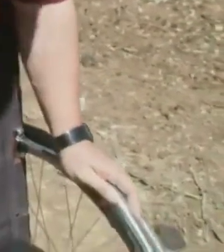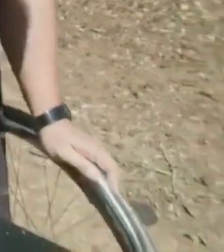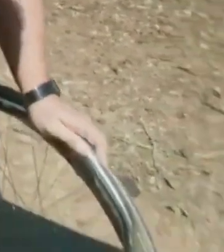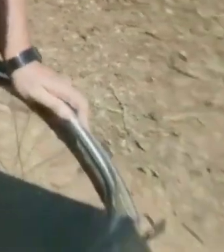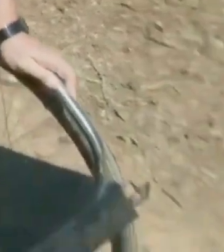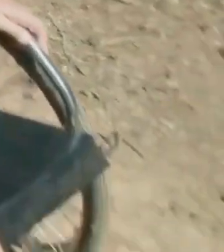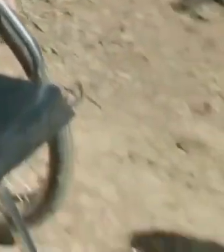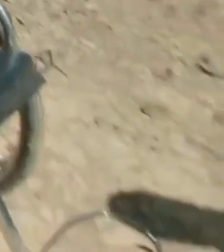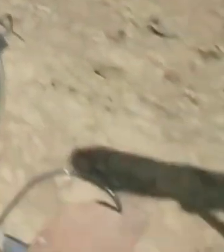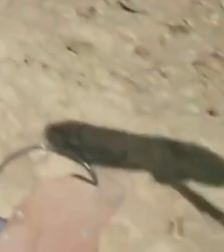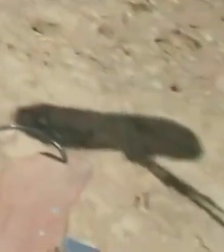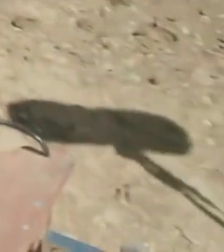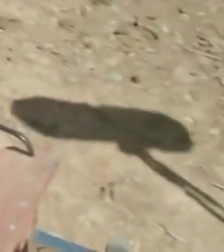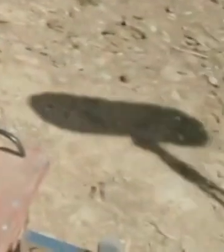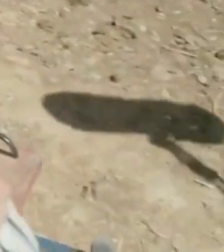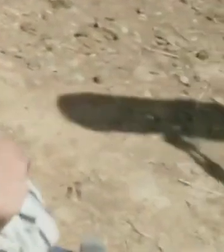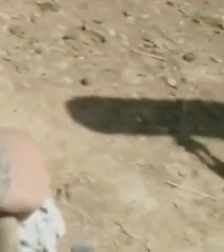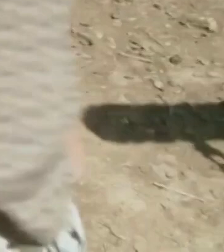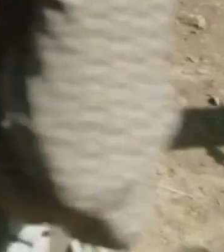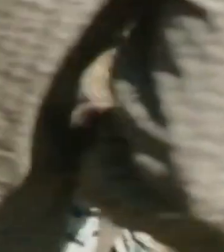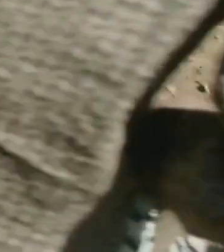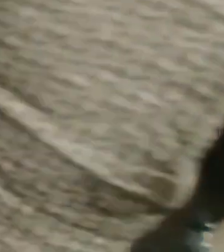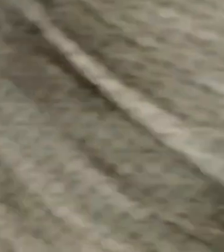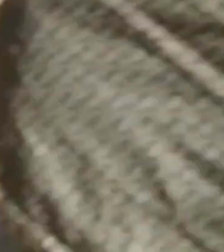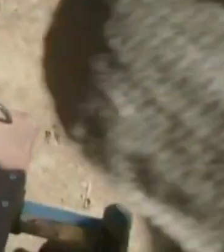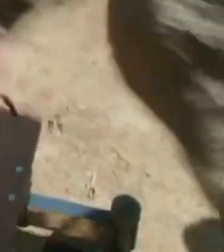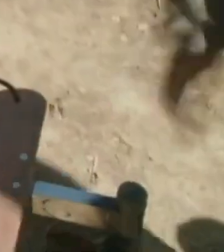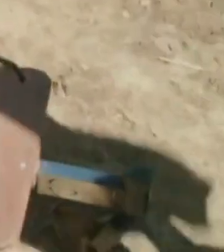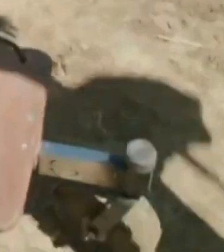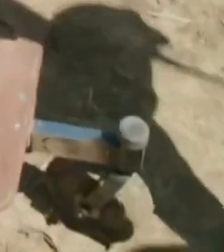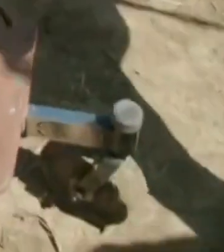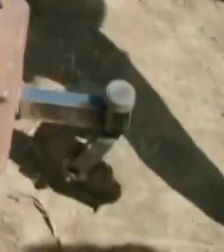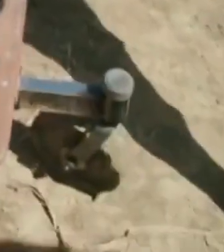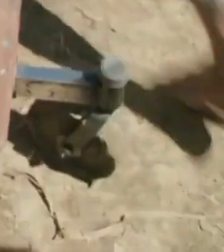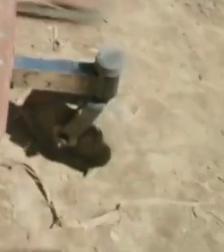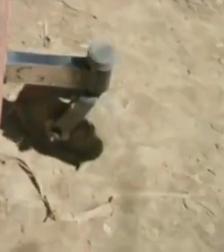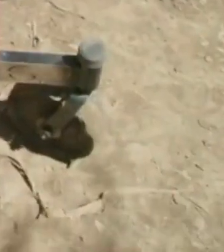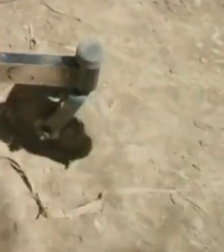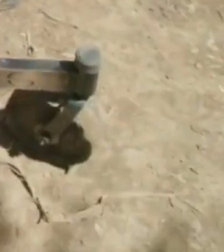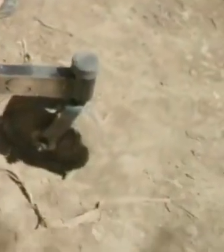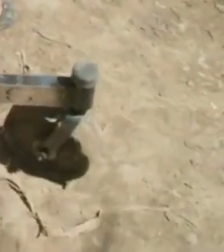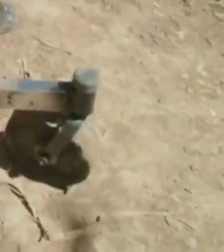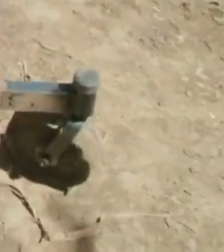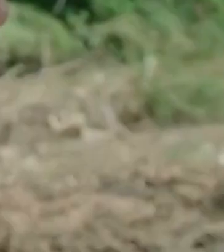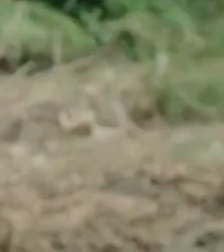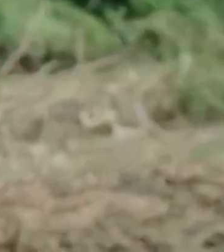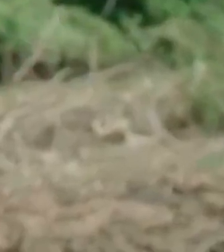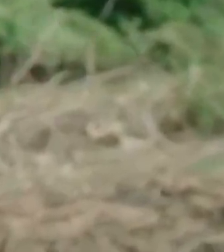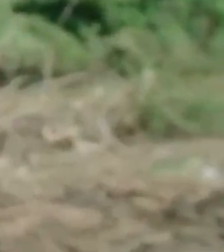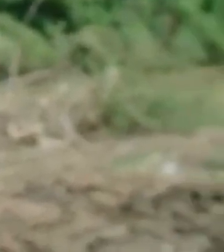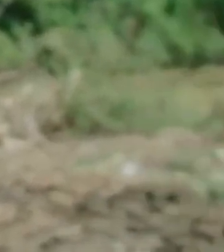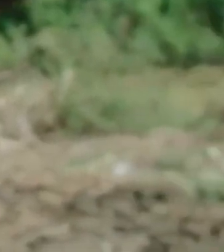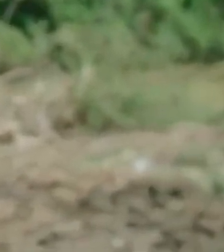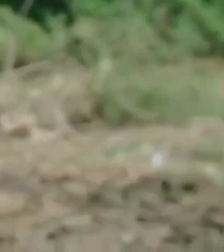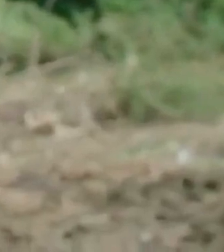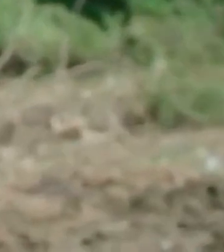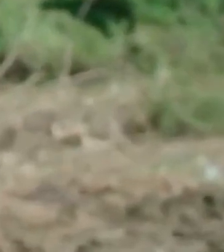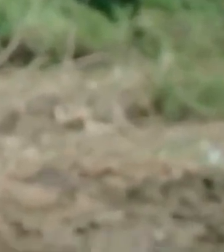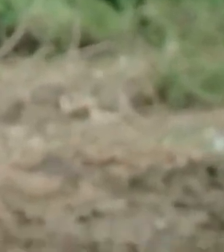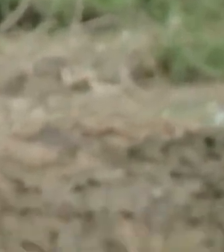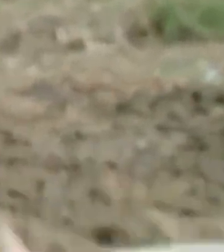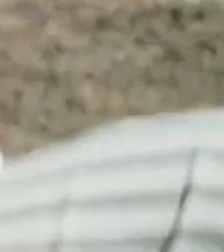fields or in the forest. Or when you see that a little tractor going in the countryside with full of